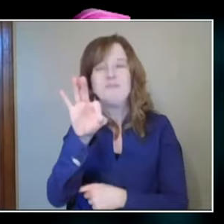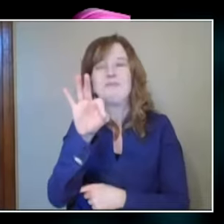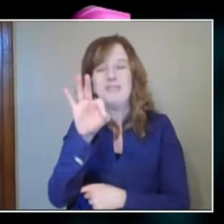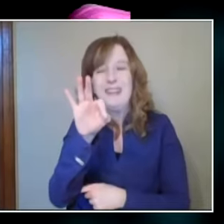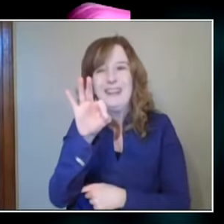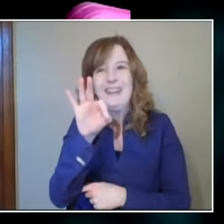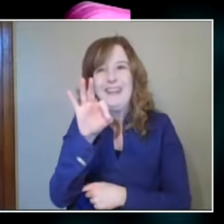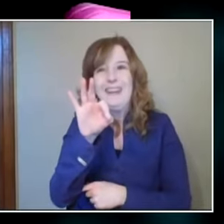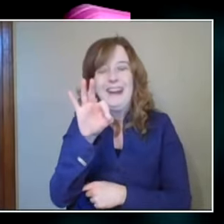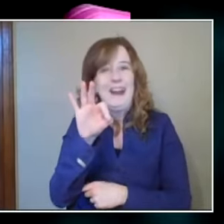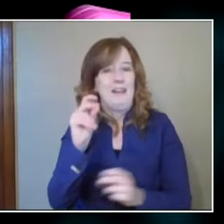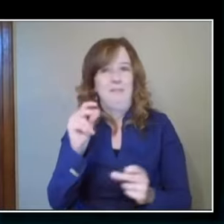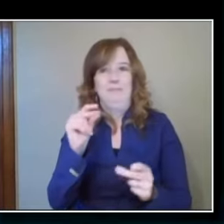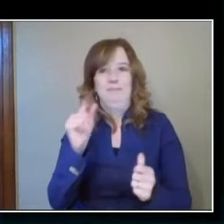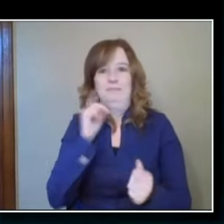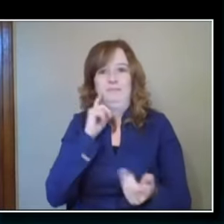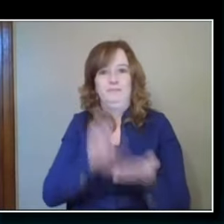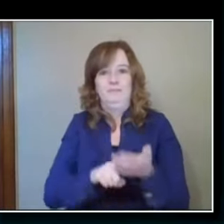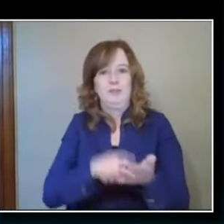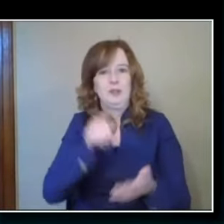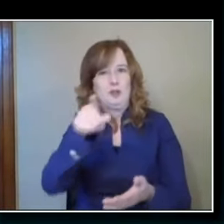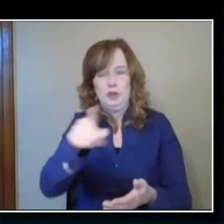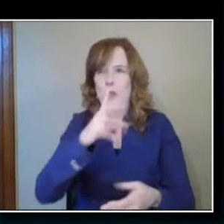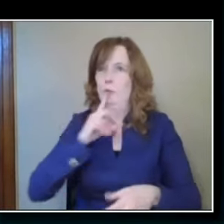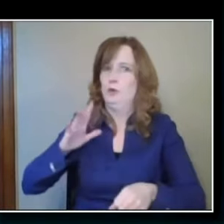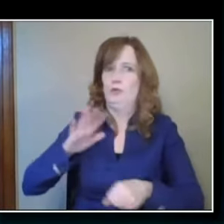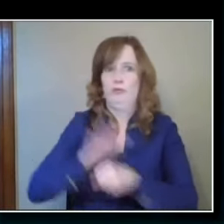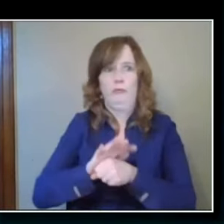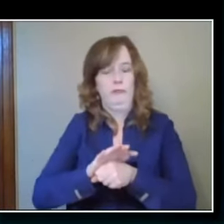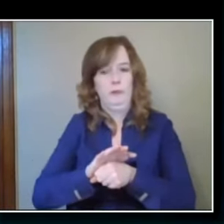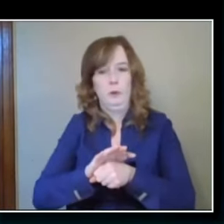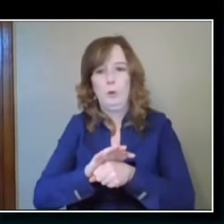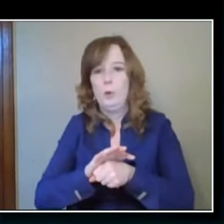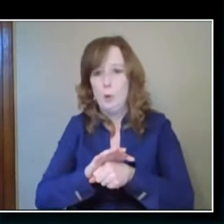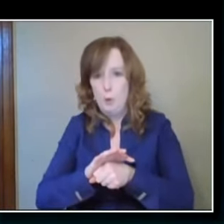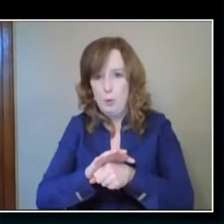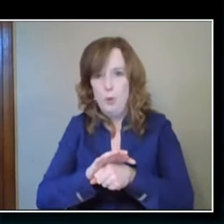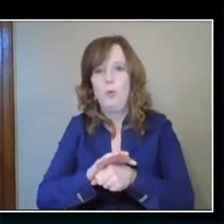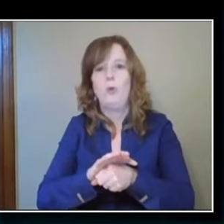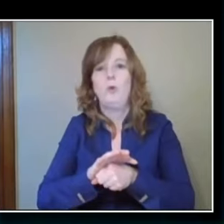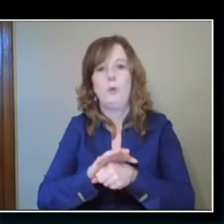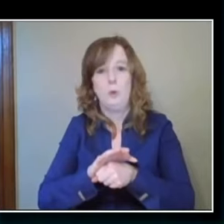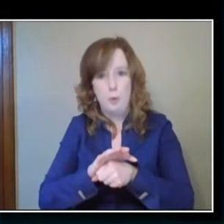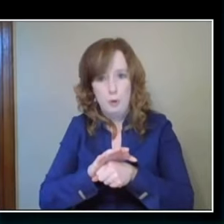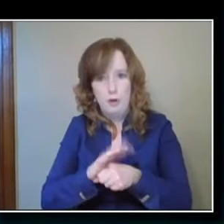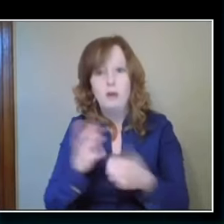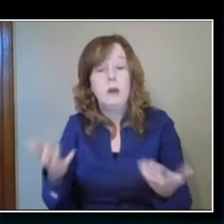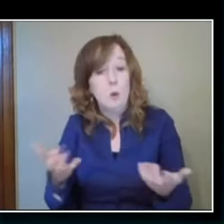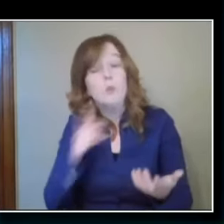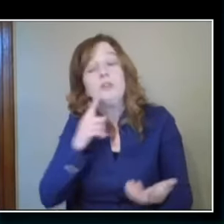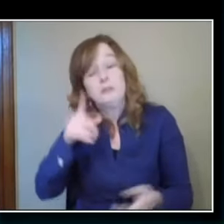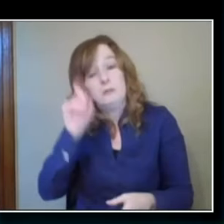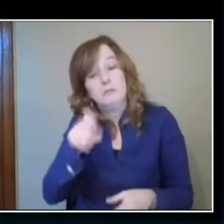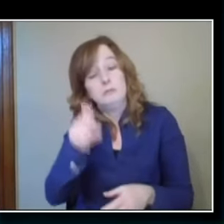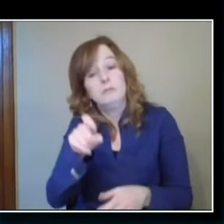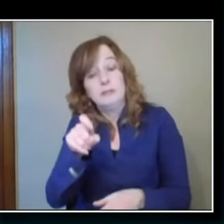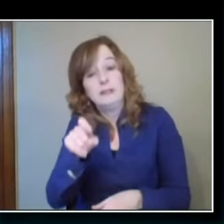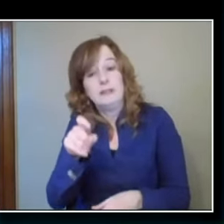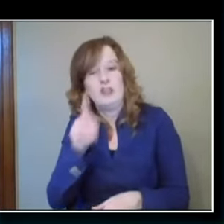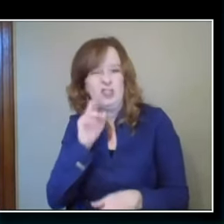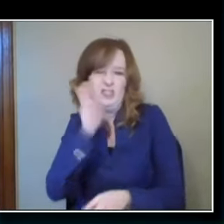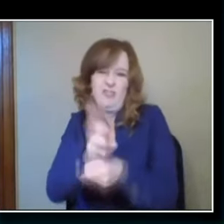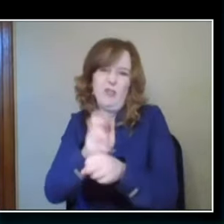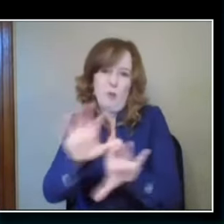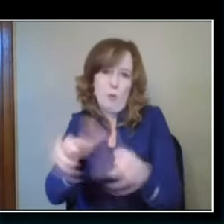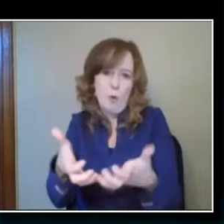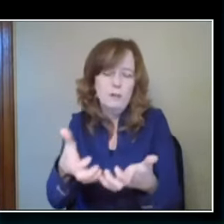recognized that she was driven, totally necessary to complete a really difficult course. It wasn't until later that